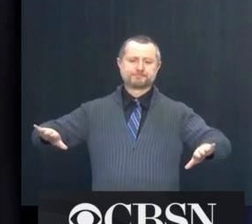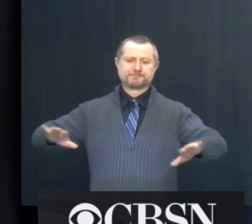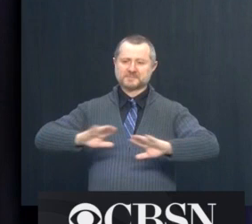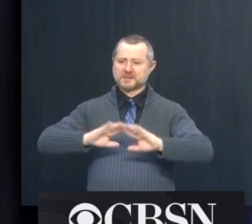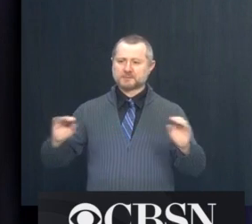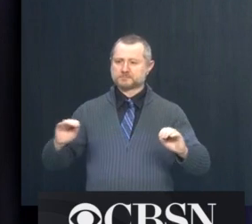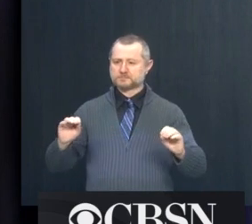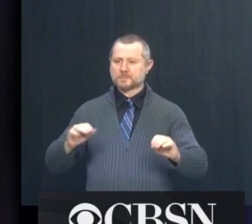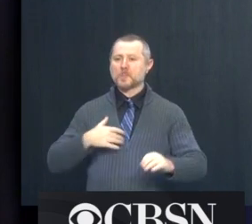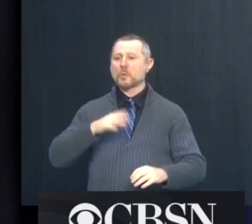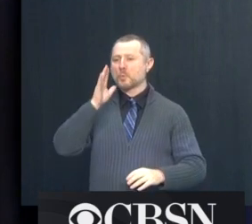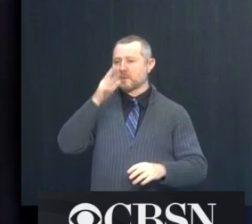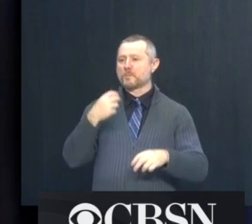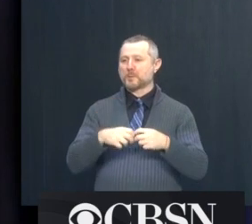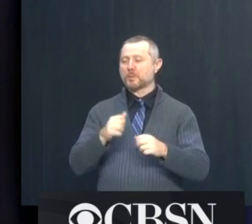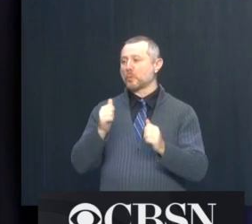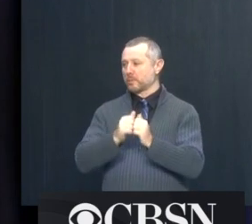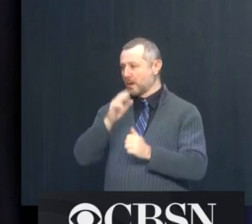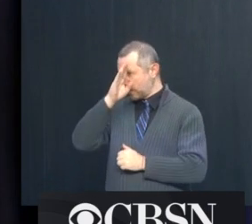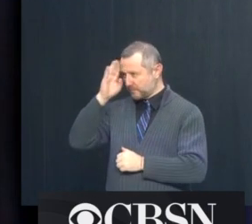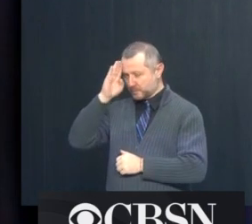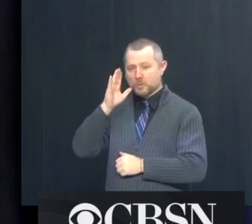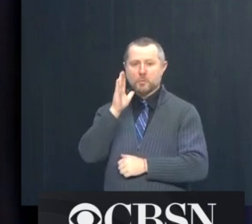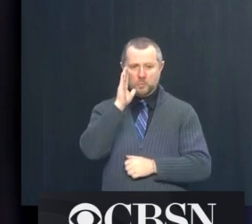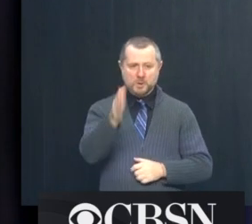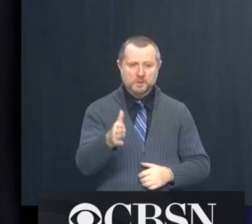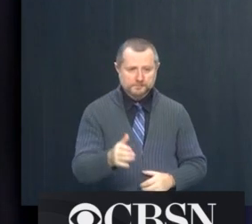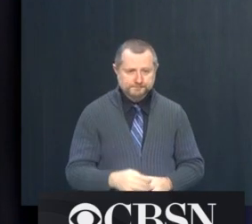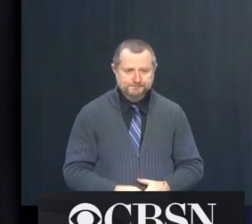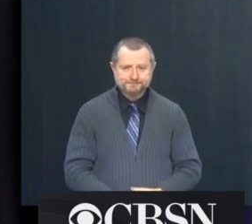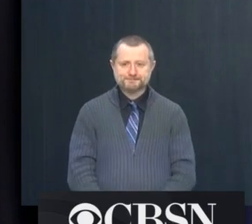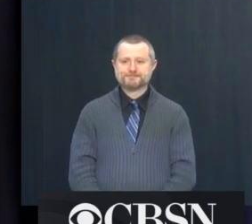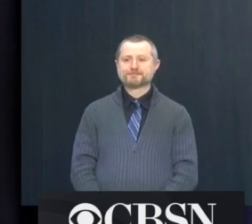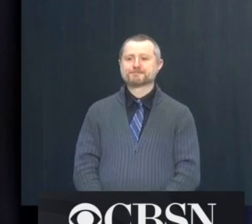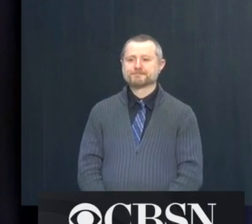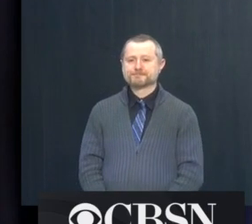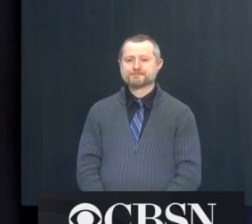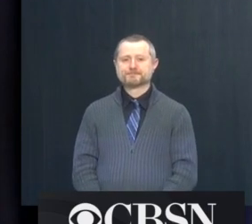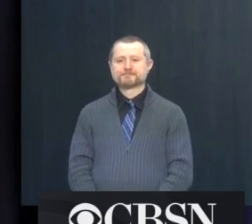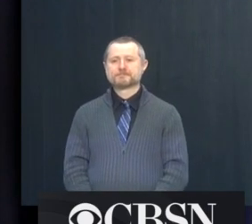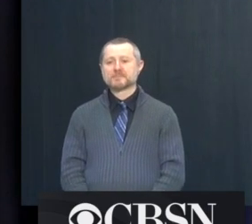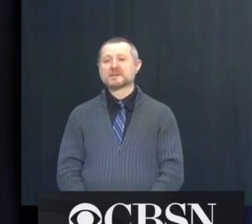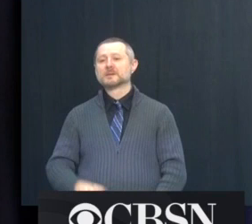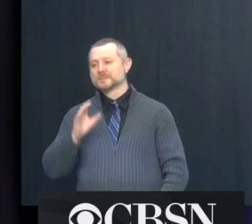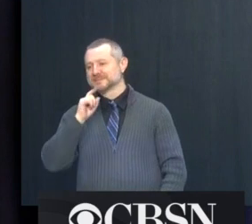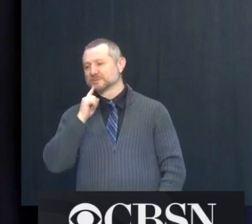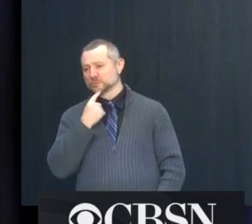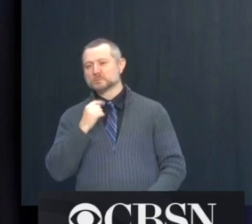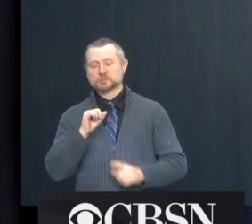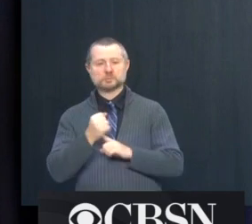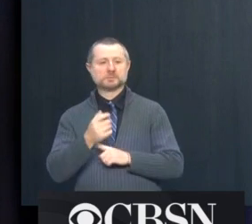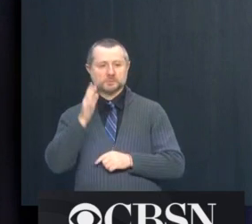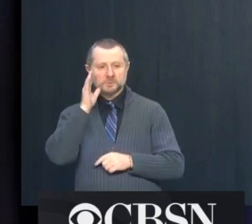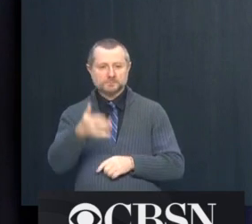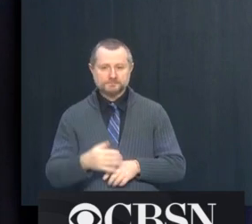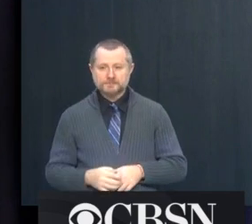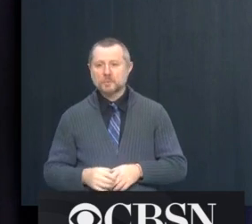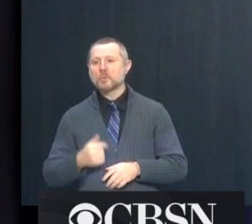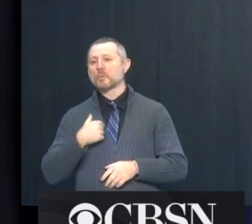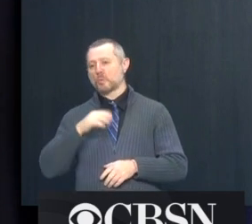that right now. It's going to be a serious situation. We're going to